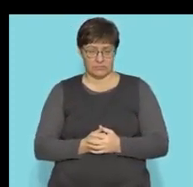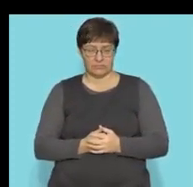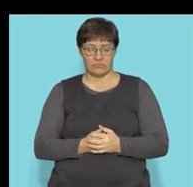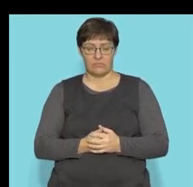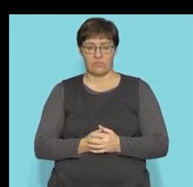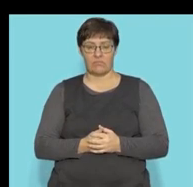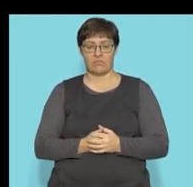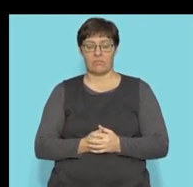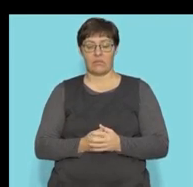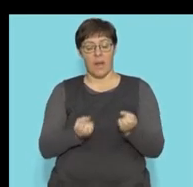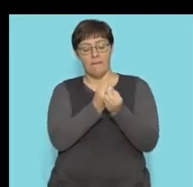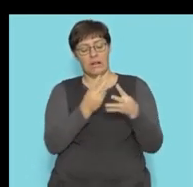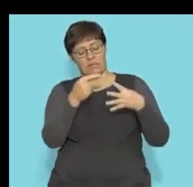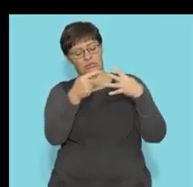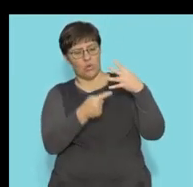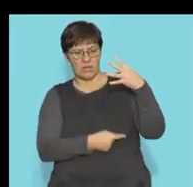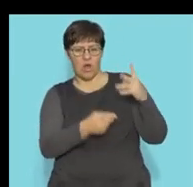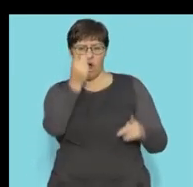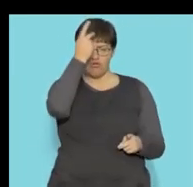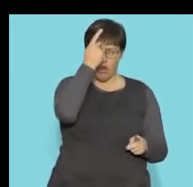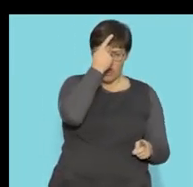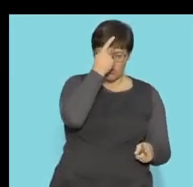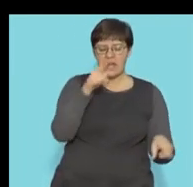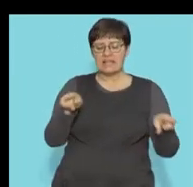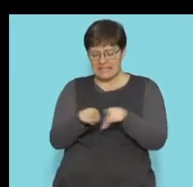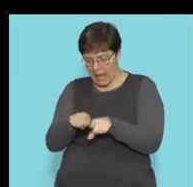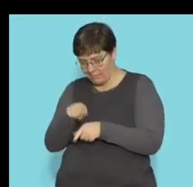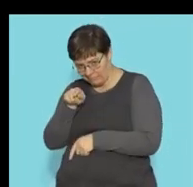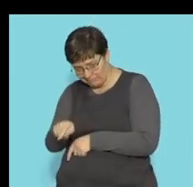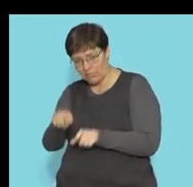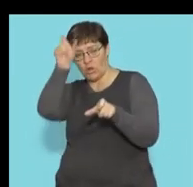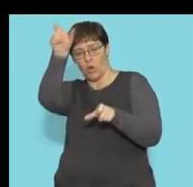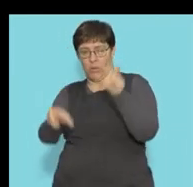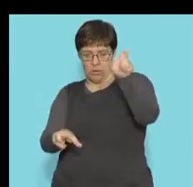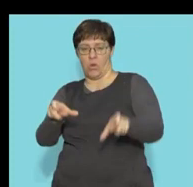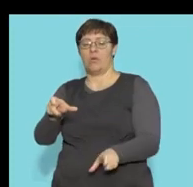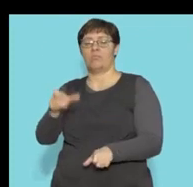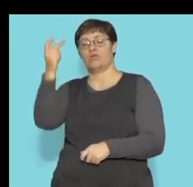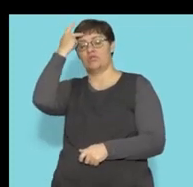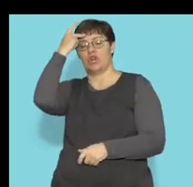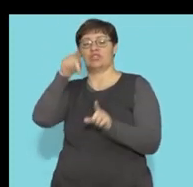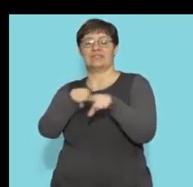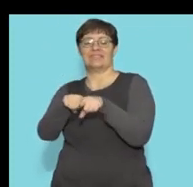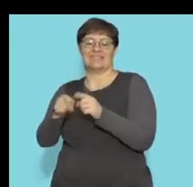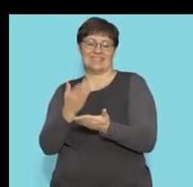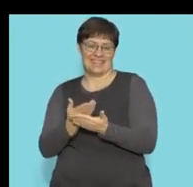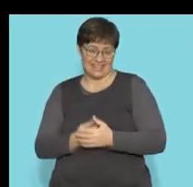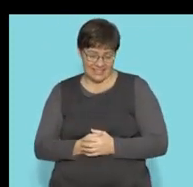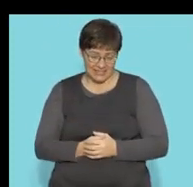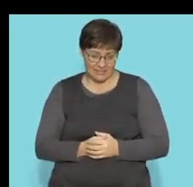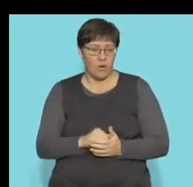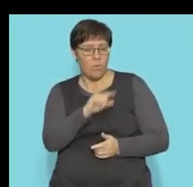that's tested in a multiple choice can also be tested in columns because we're looking at the idea